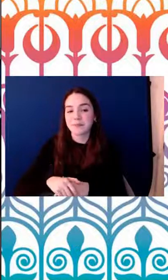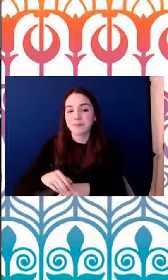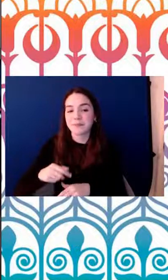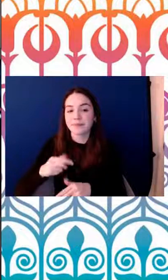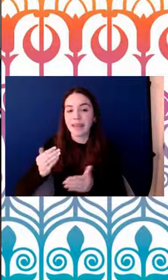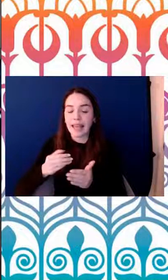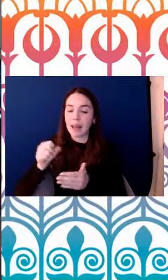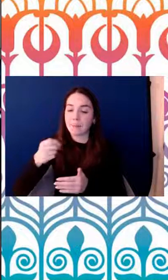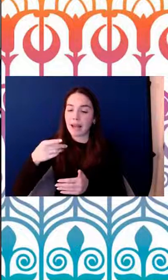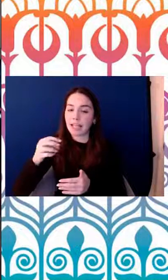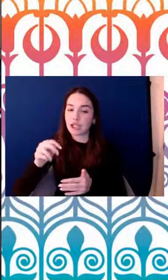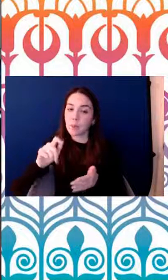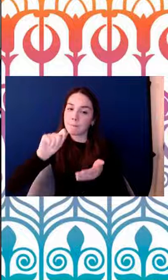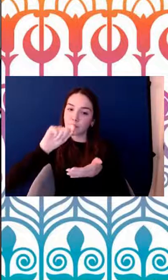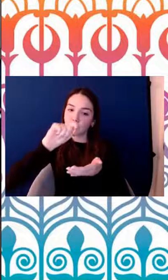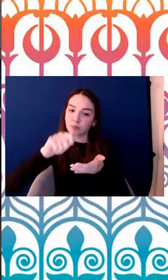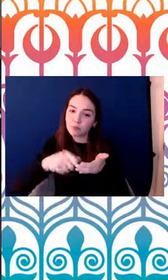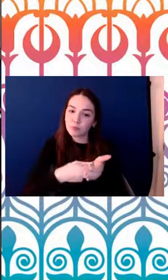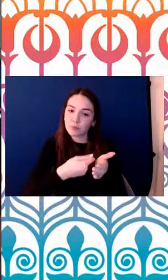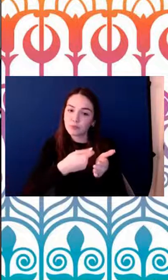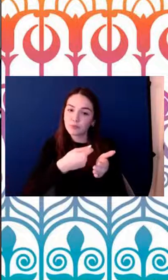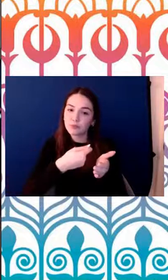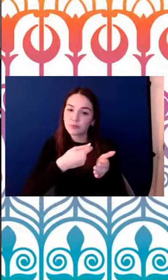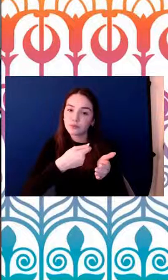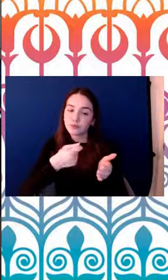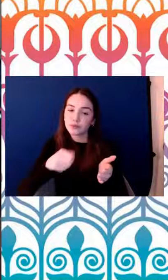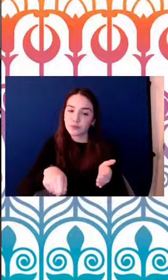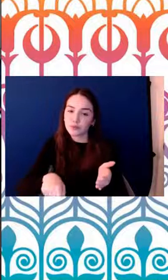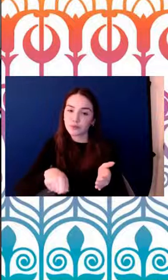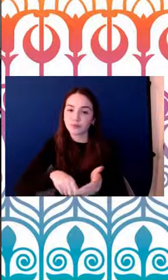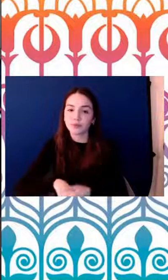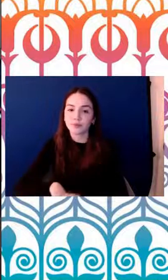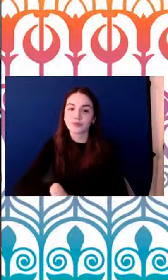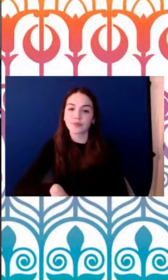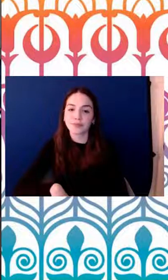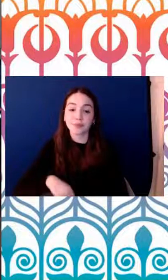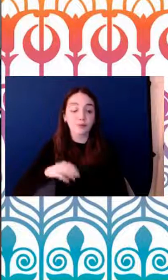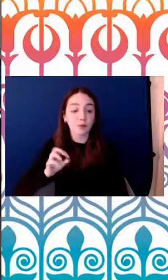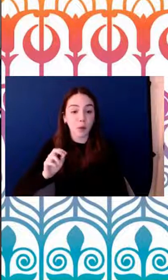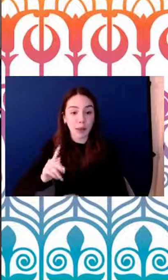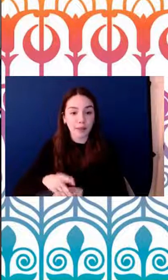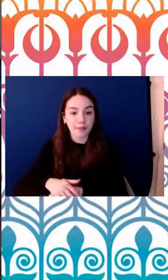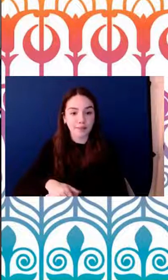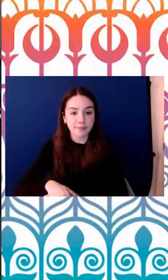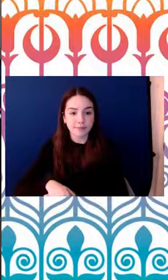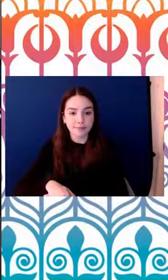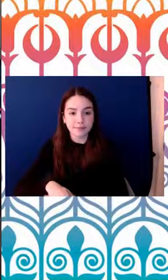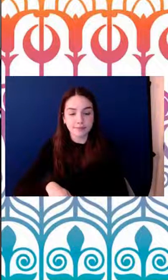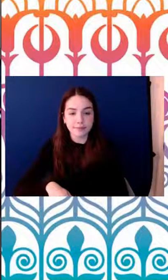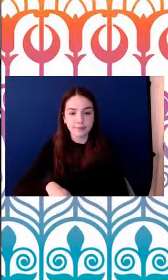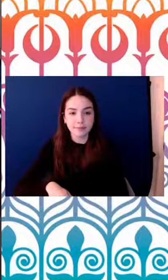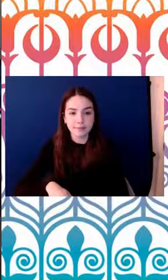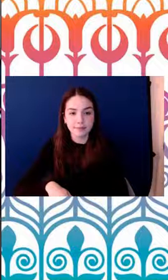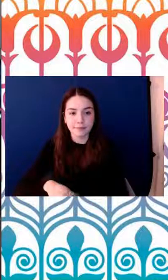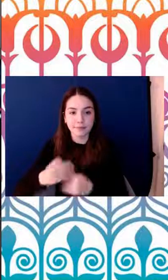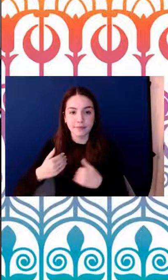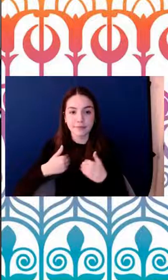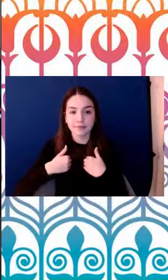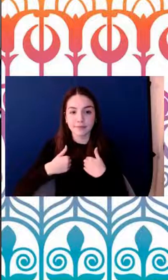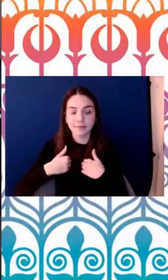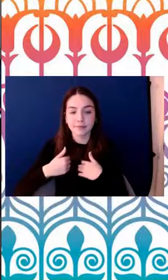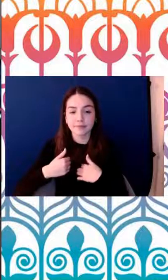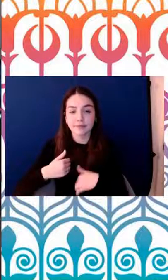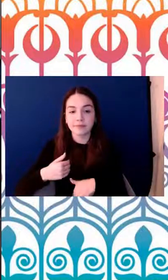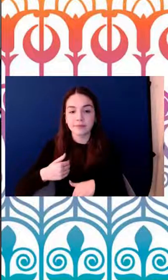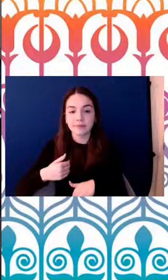out and scrape it out. Okay, so we have two